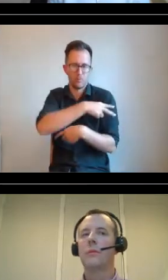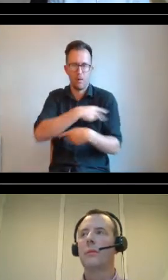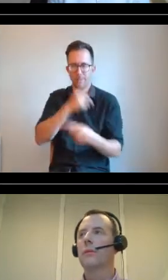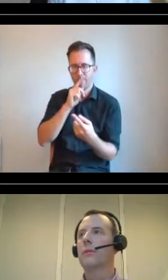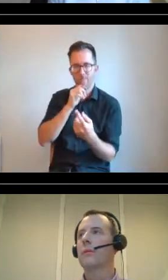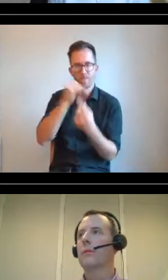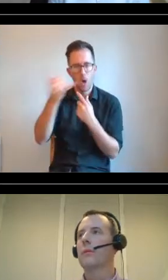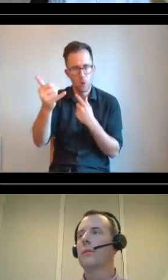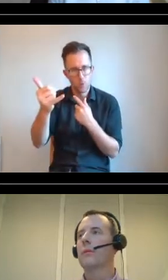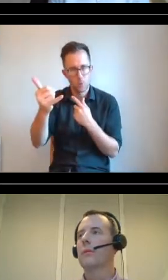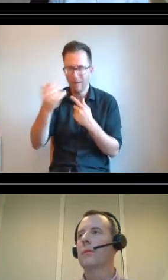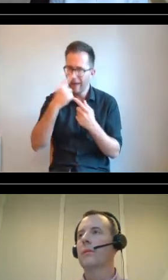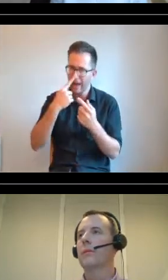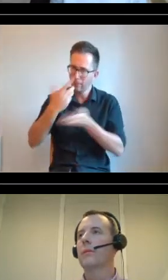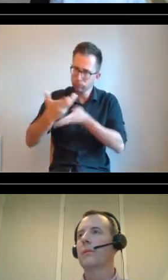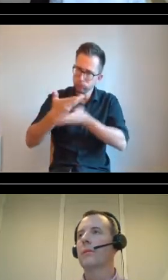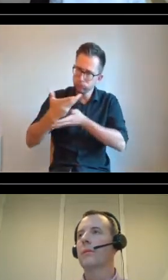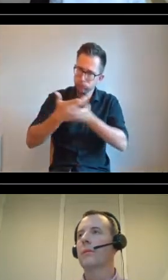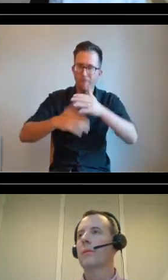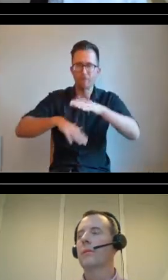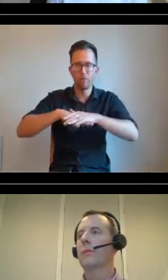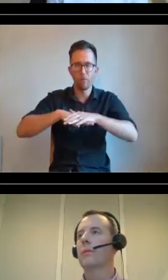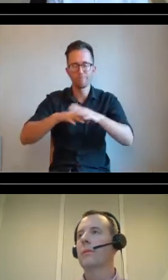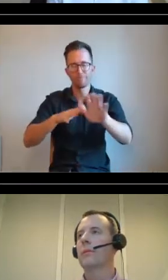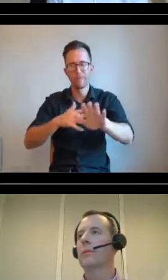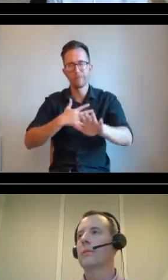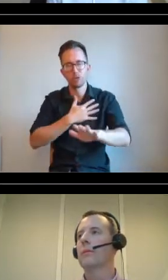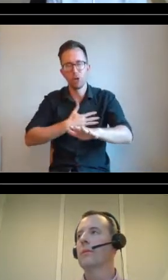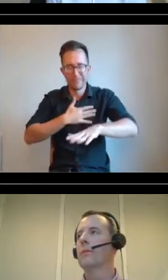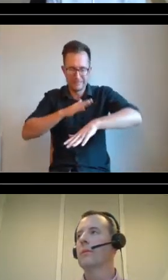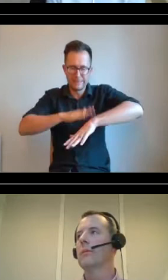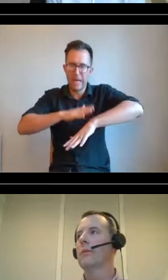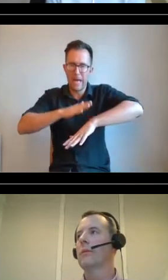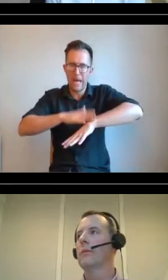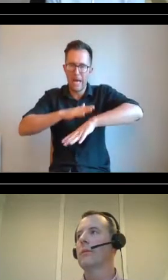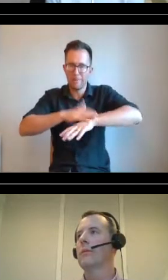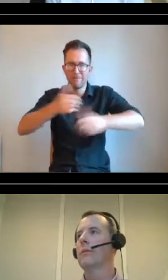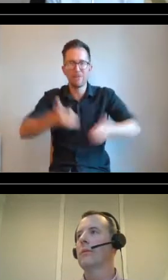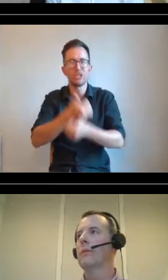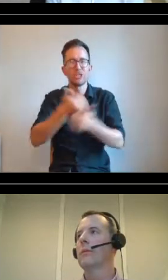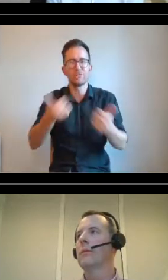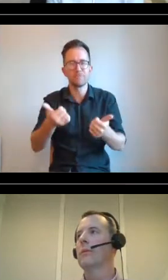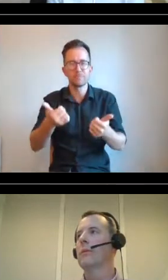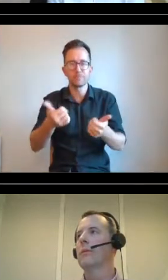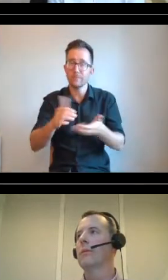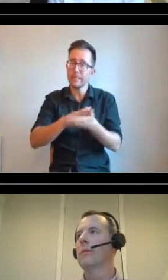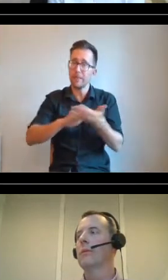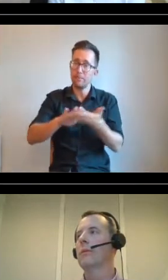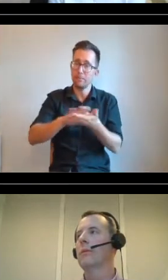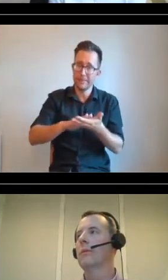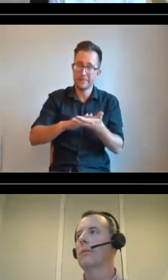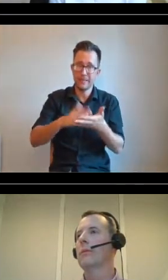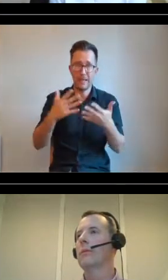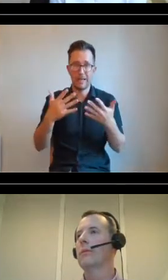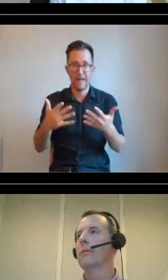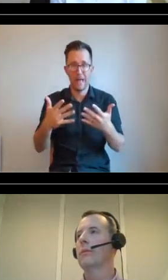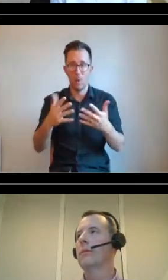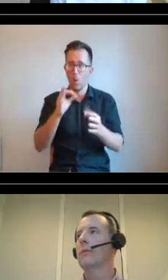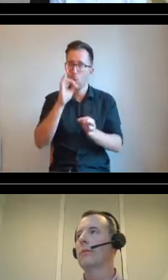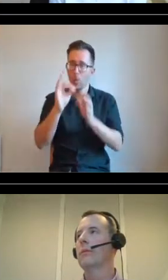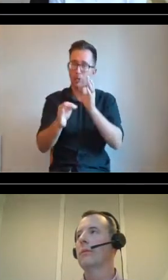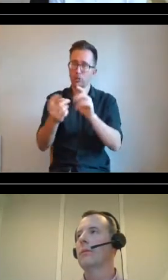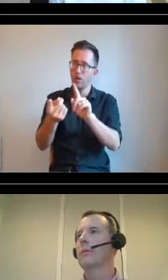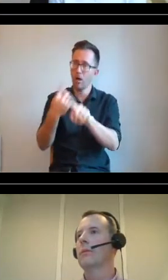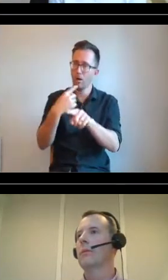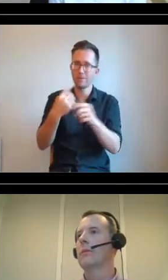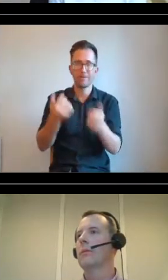managed to get answered this evening. And once again, I'm sorry, we've run out of time. So that concludes the question and answer session for today's